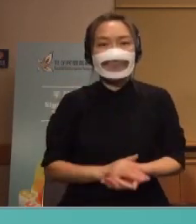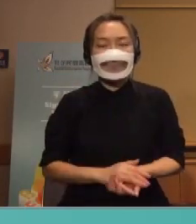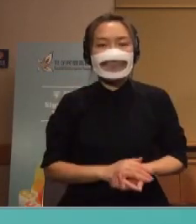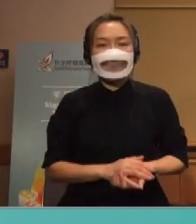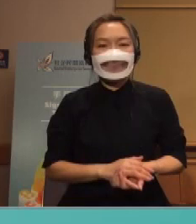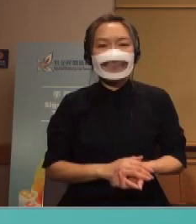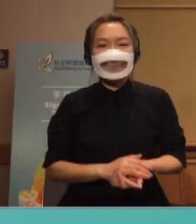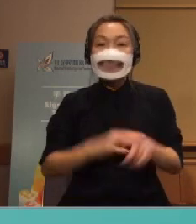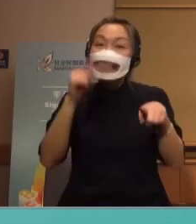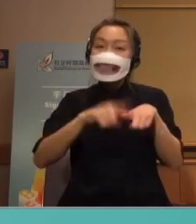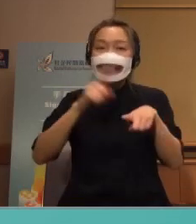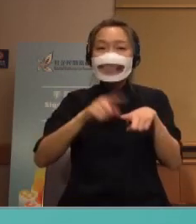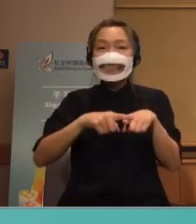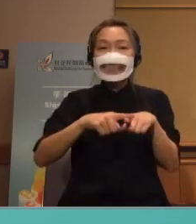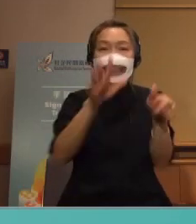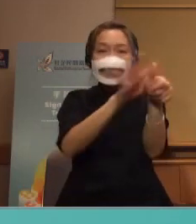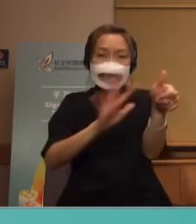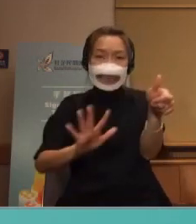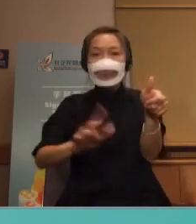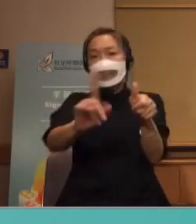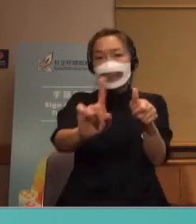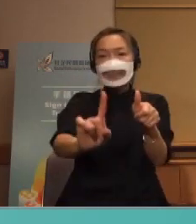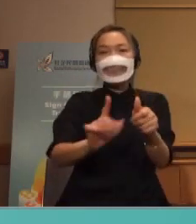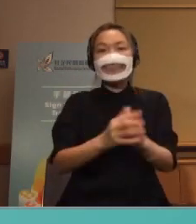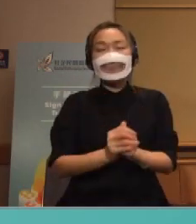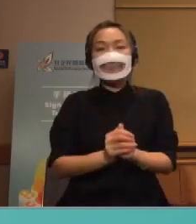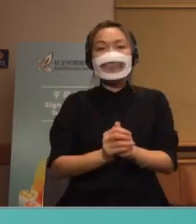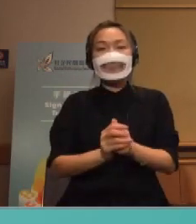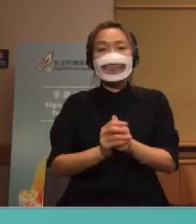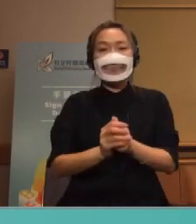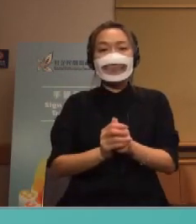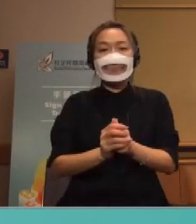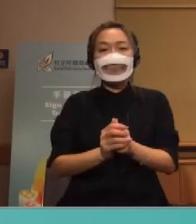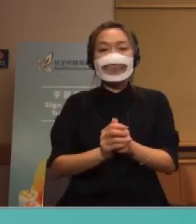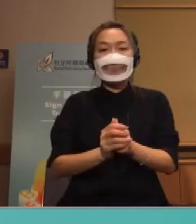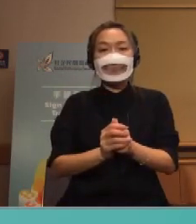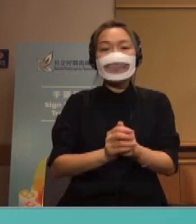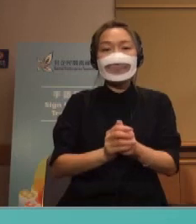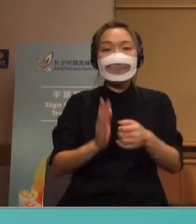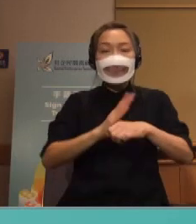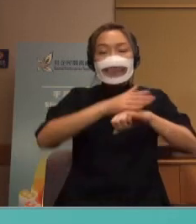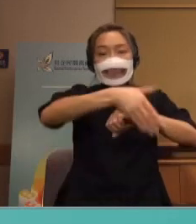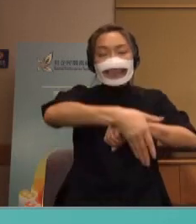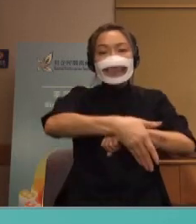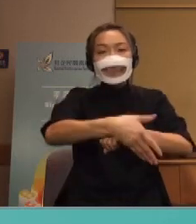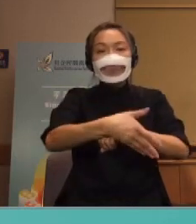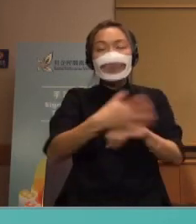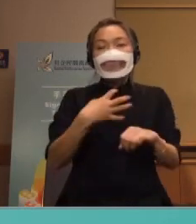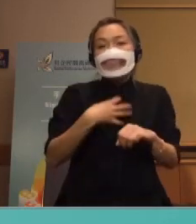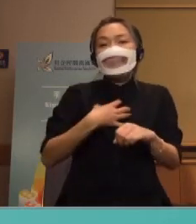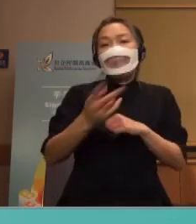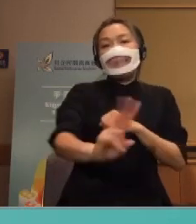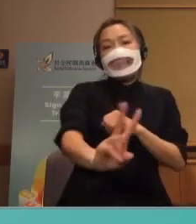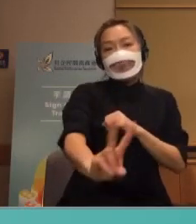and people in society. So yeah, I hope we can take away this kind of positivity, even with